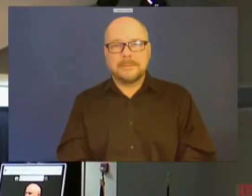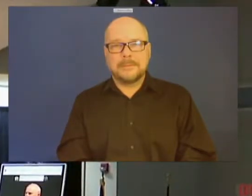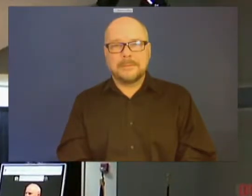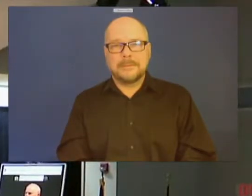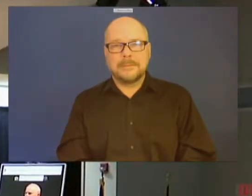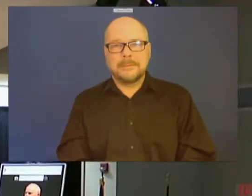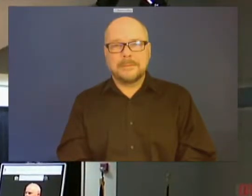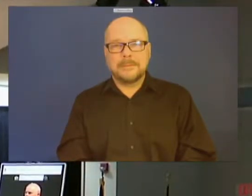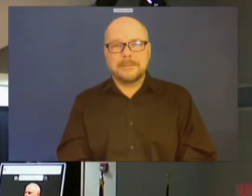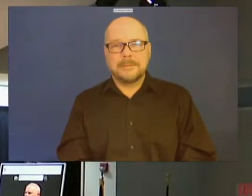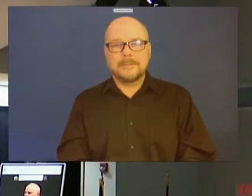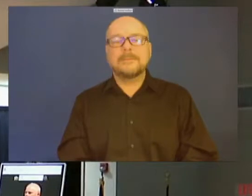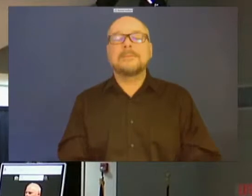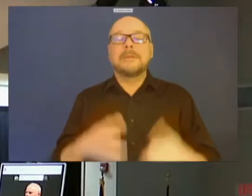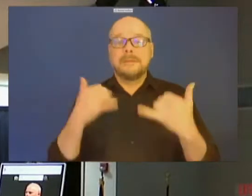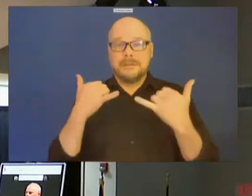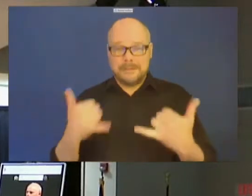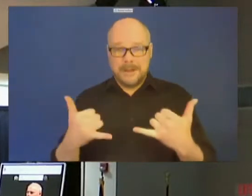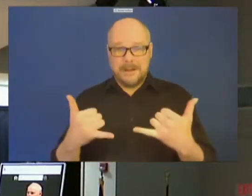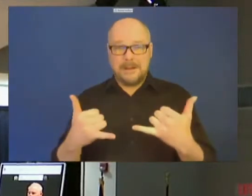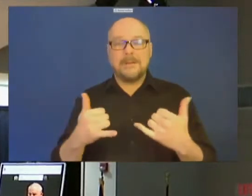You may now pin your badges.